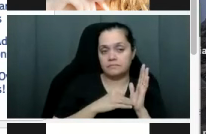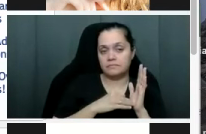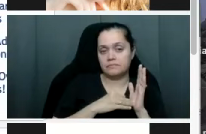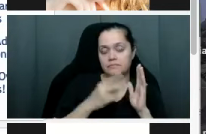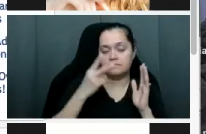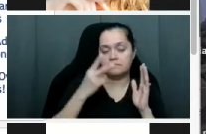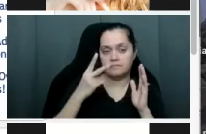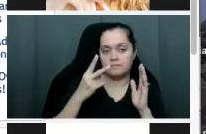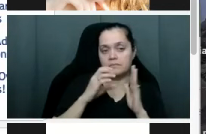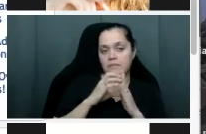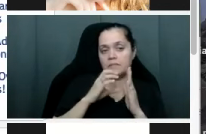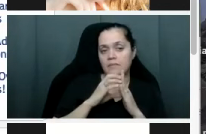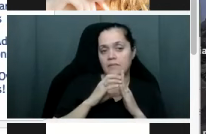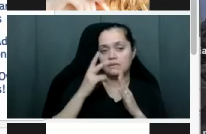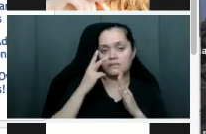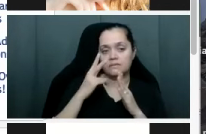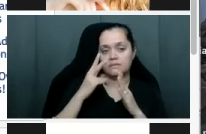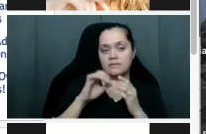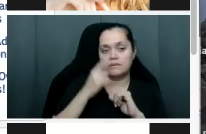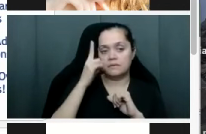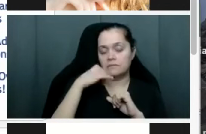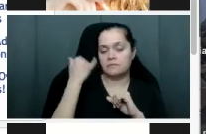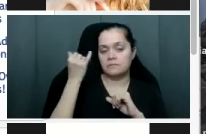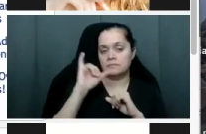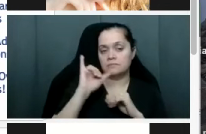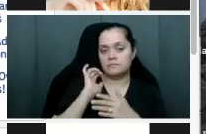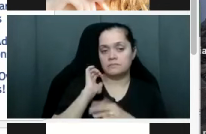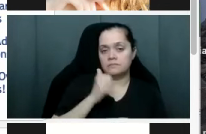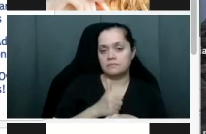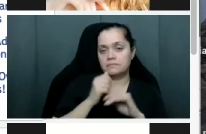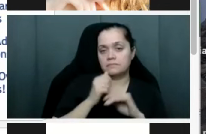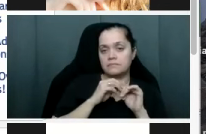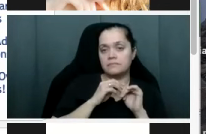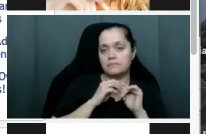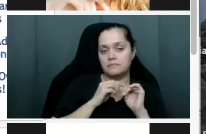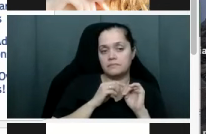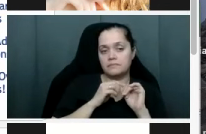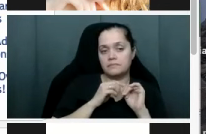a chapter to see how the textbook works.